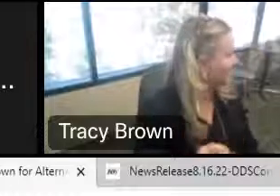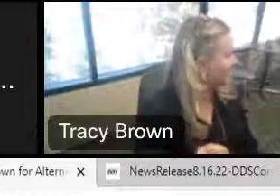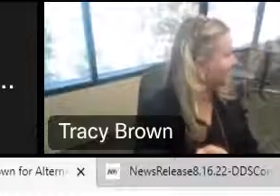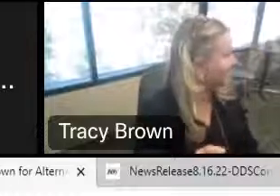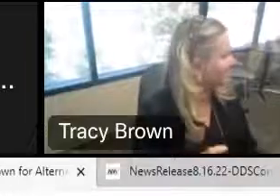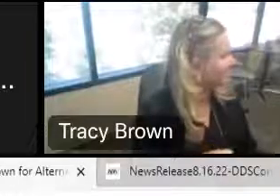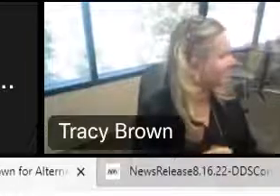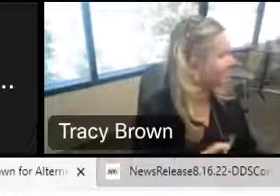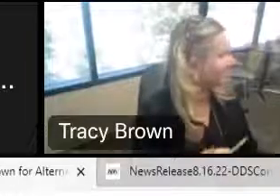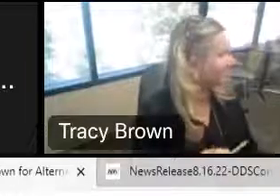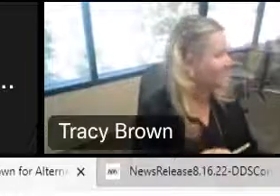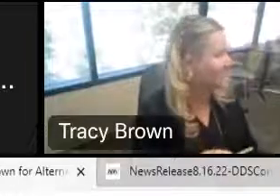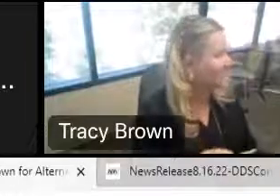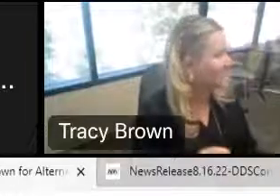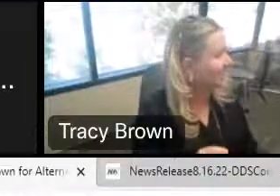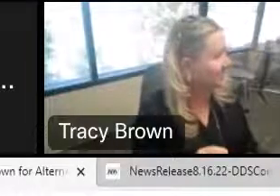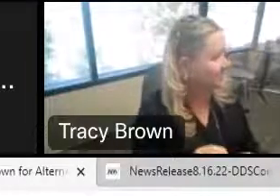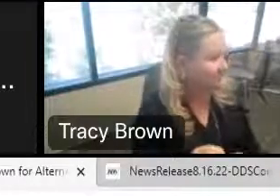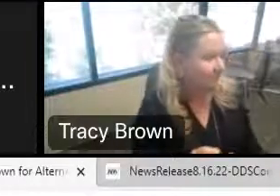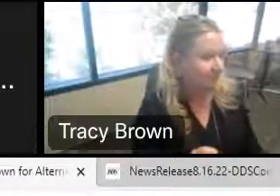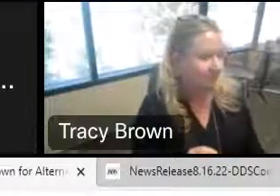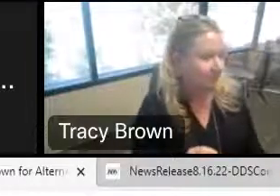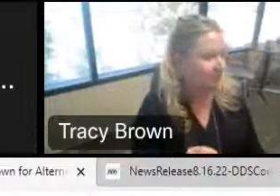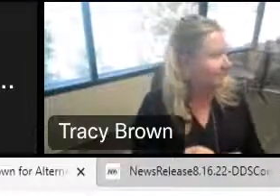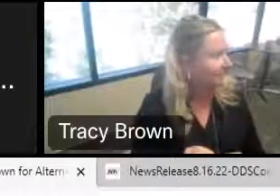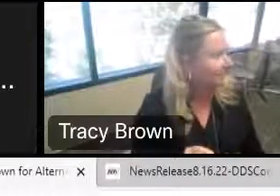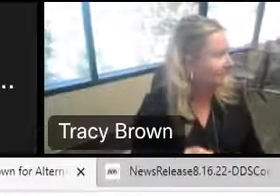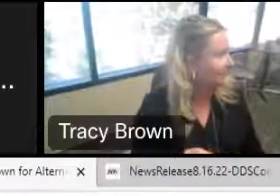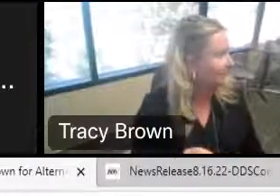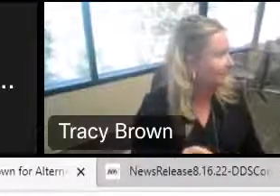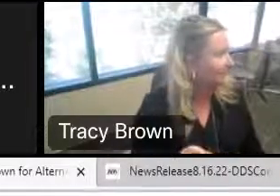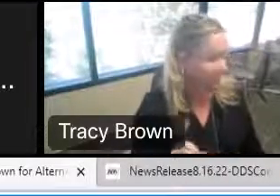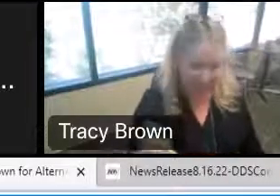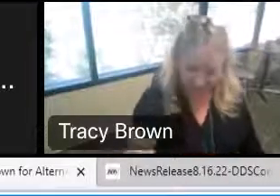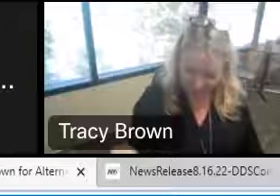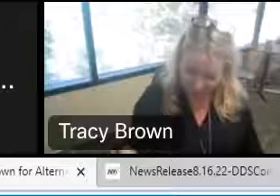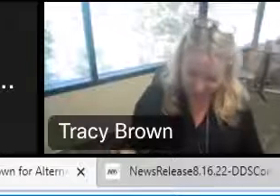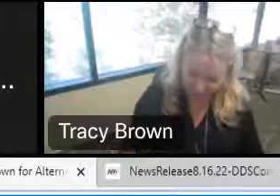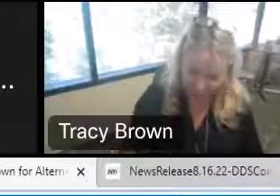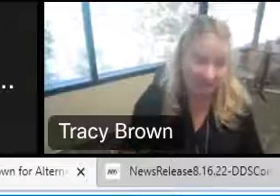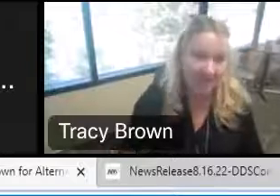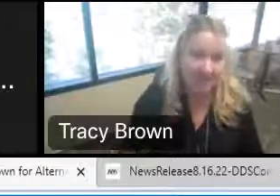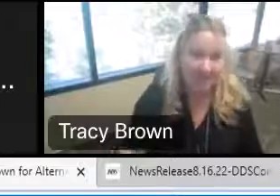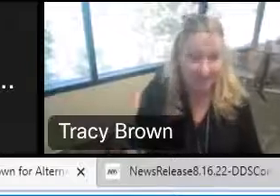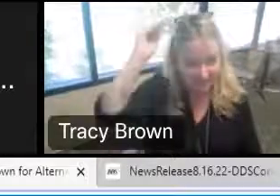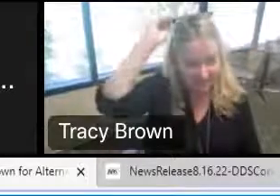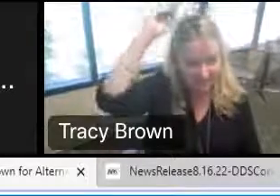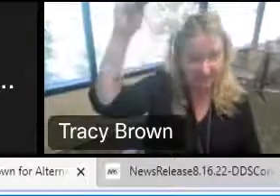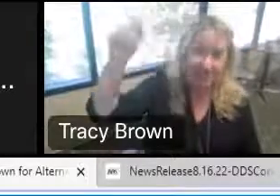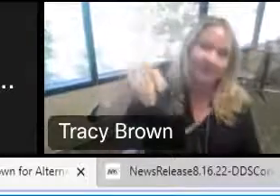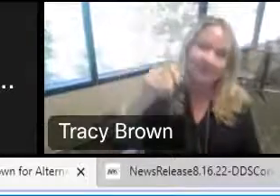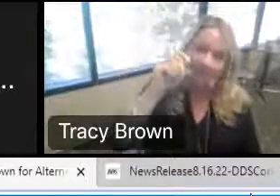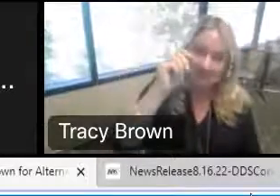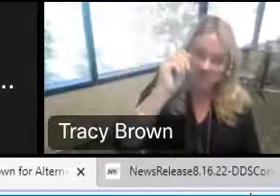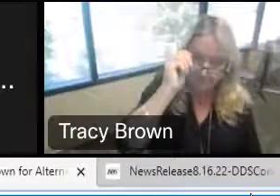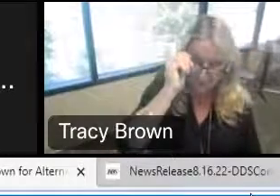service providers on what their plans are for the future of their services. So I am going to drop into the chat box right